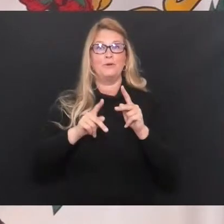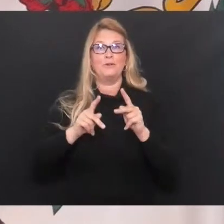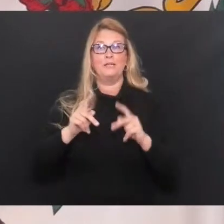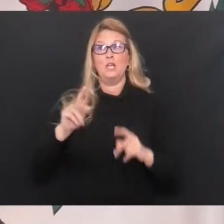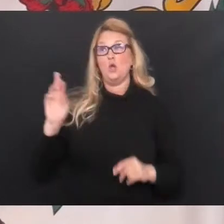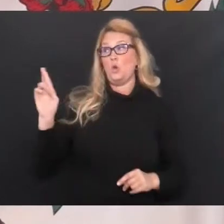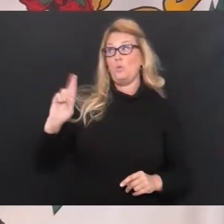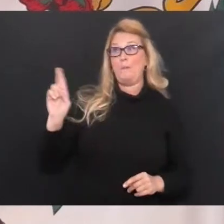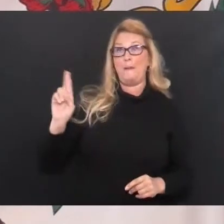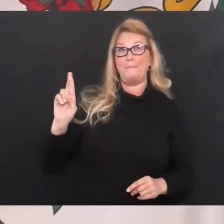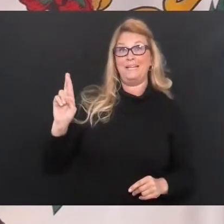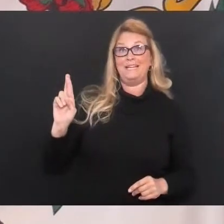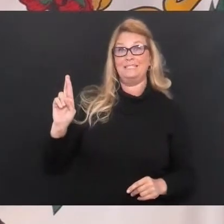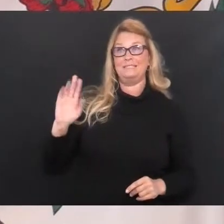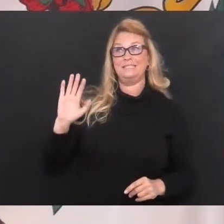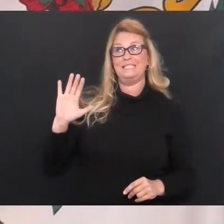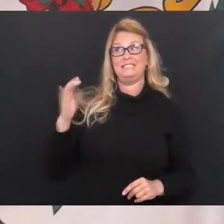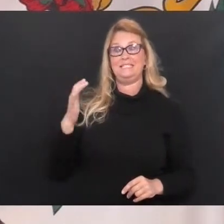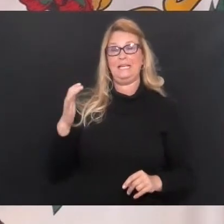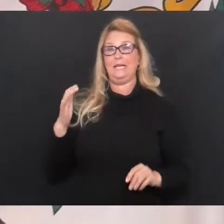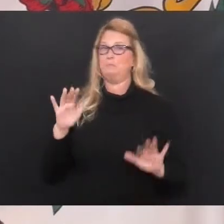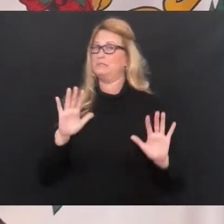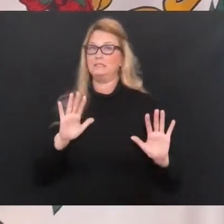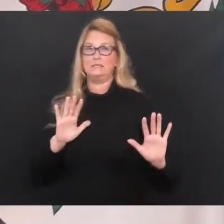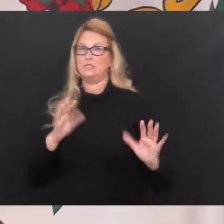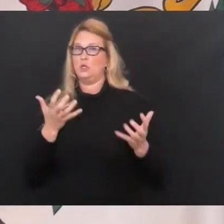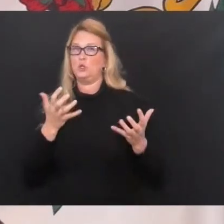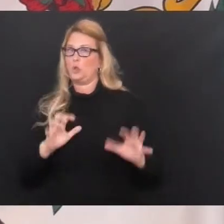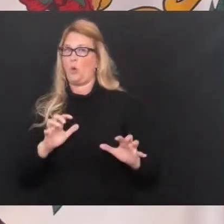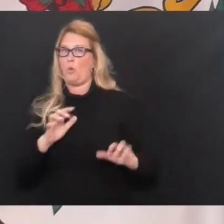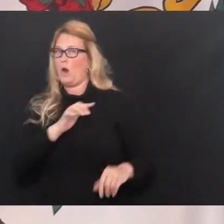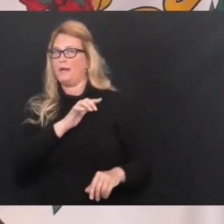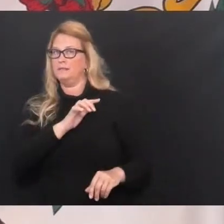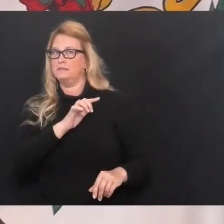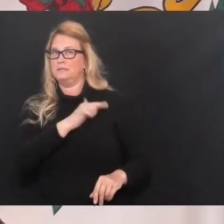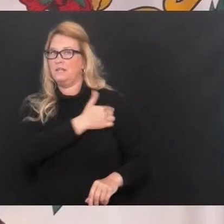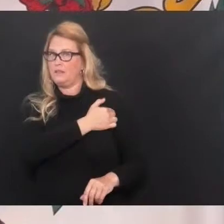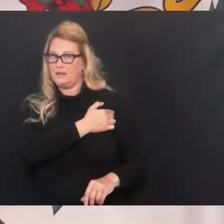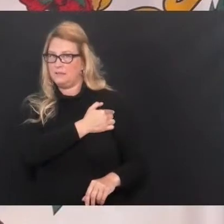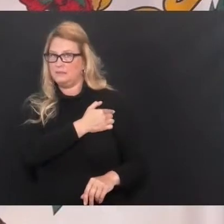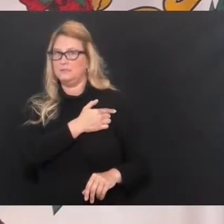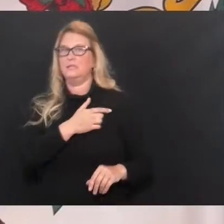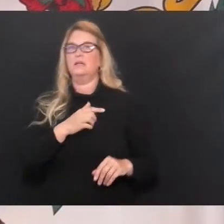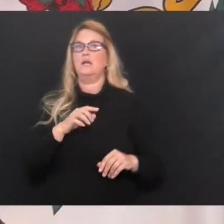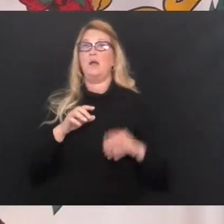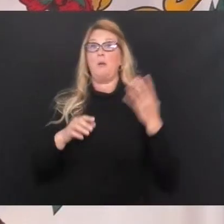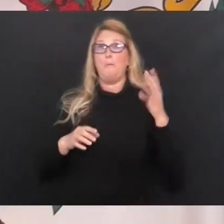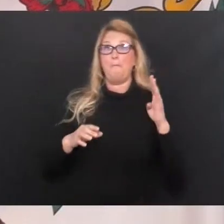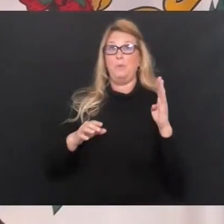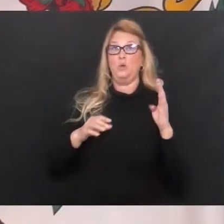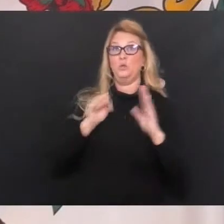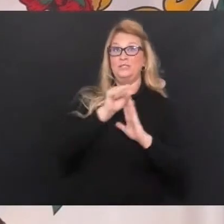Republicans that are hesitant about the virus than those in blue states.